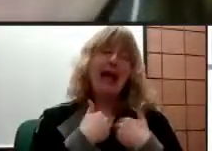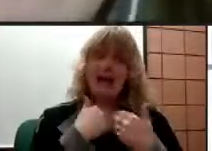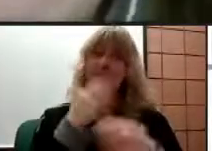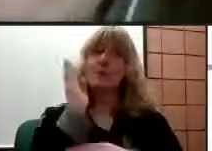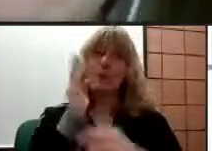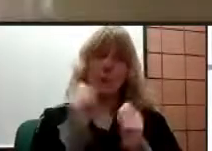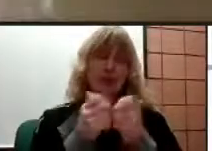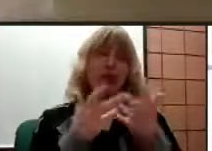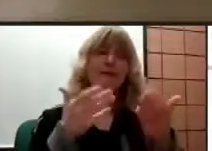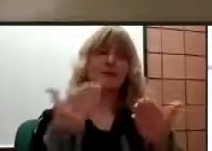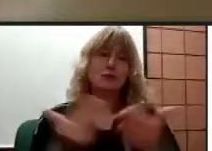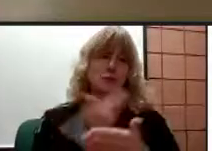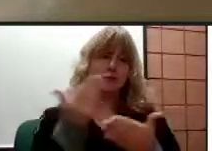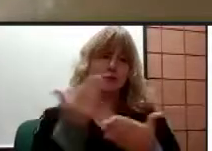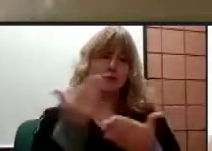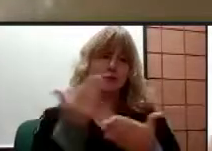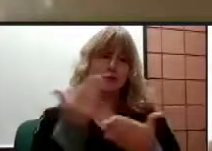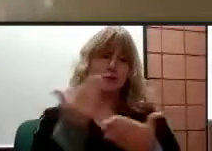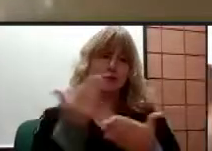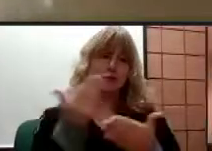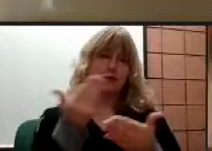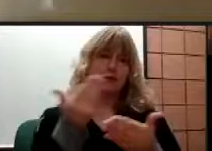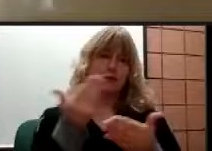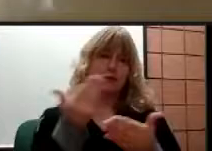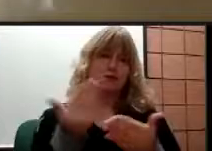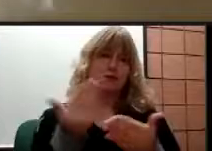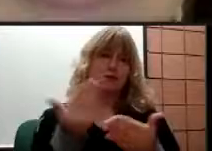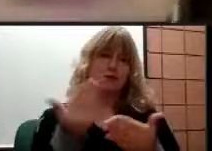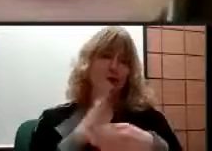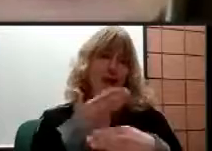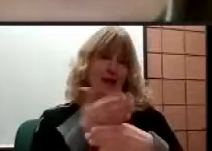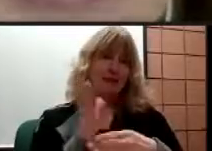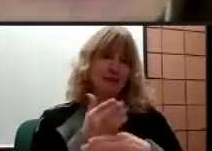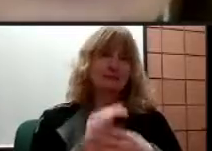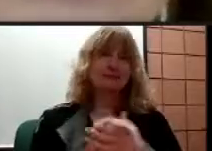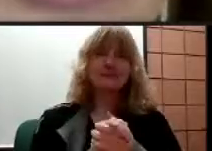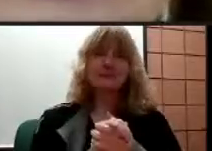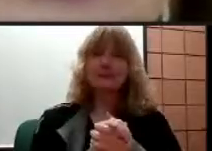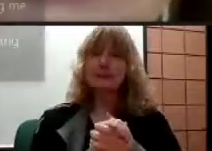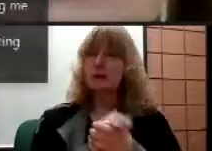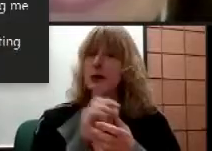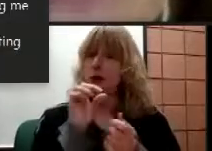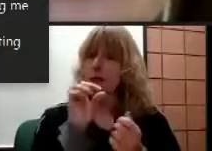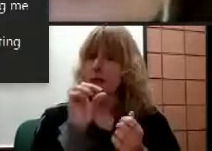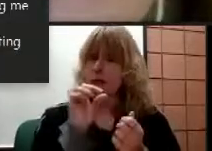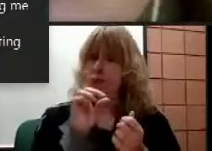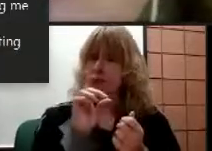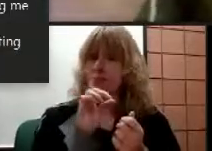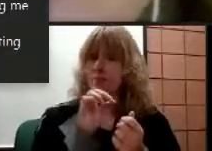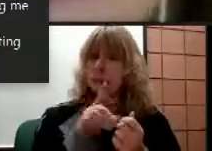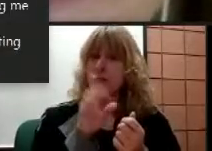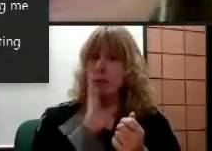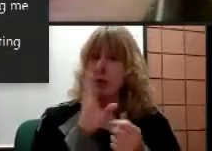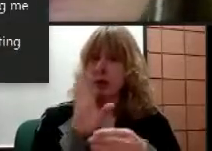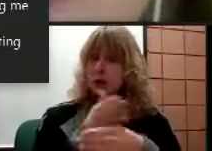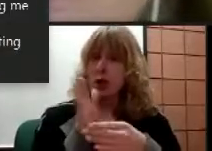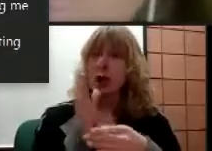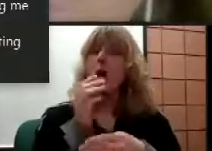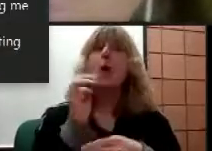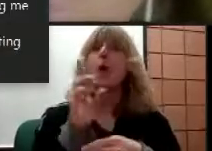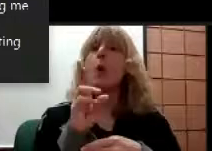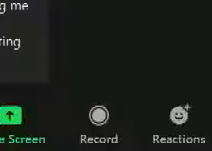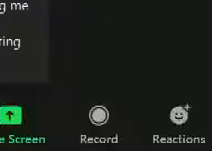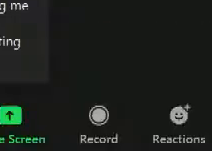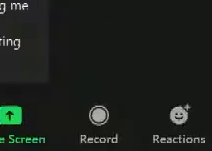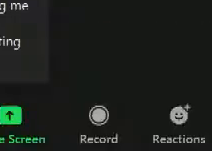guys, so I would love to share it. Awesome. All right. Well, are you going to share, or do you need us to share the